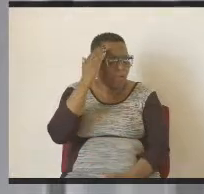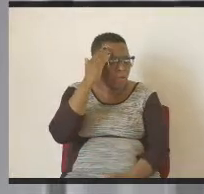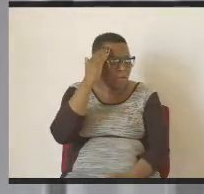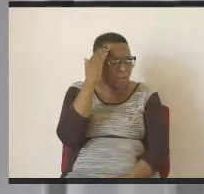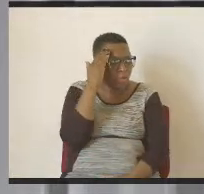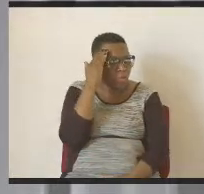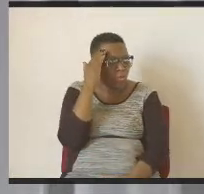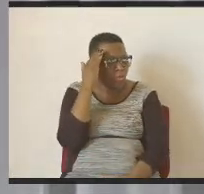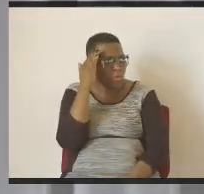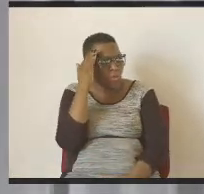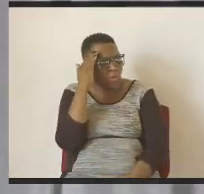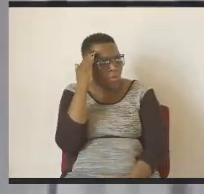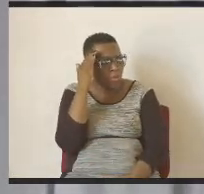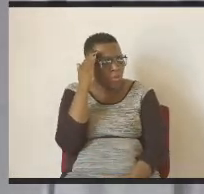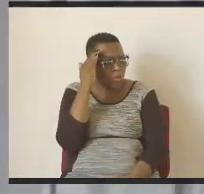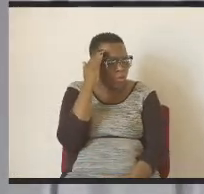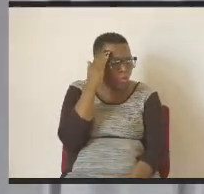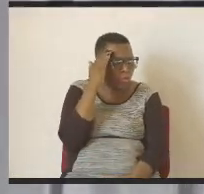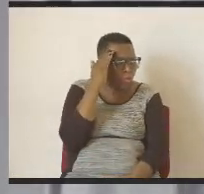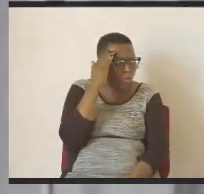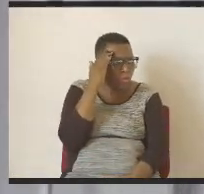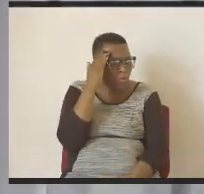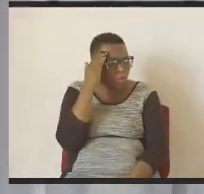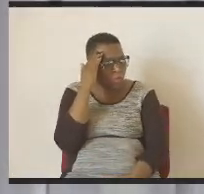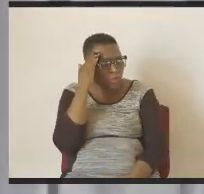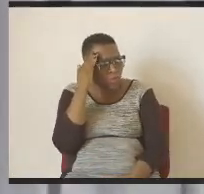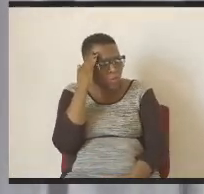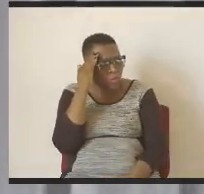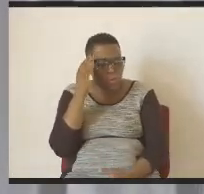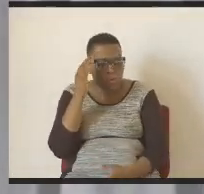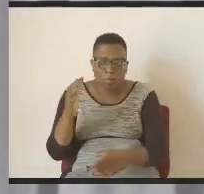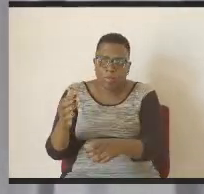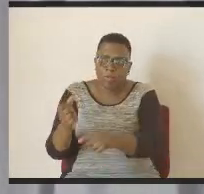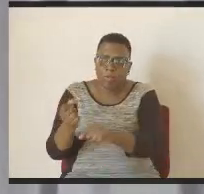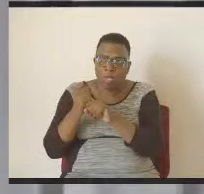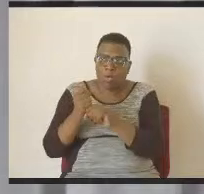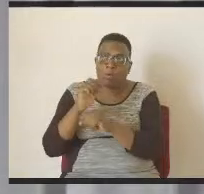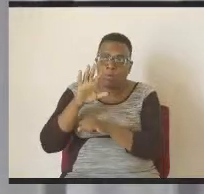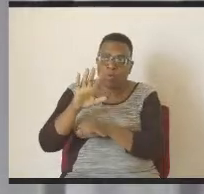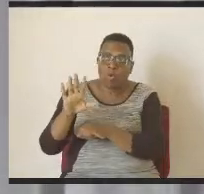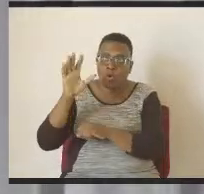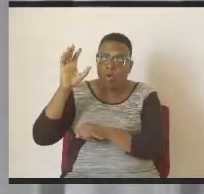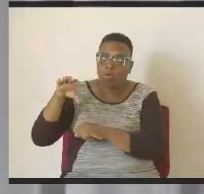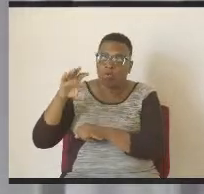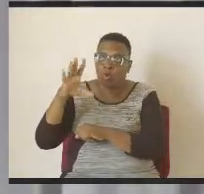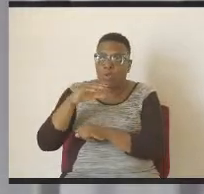Take up your cross and follow me.